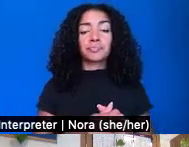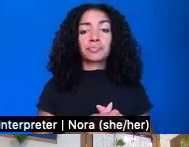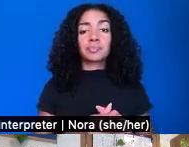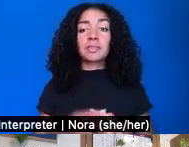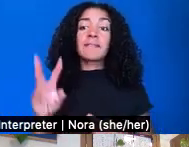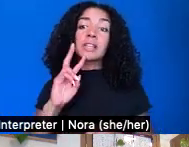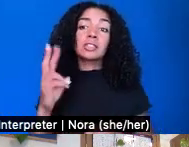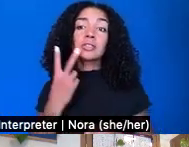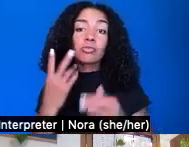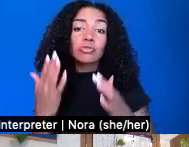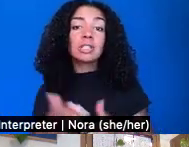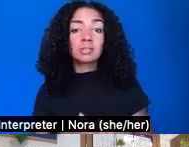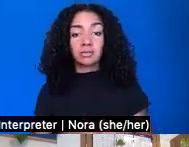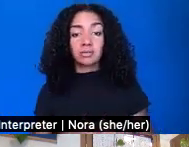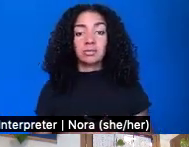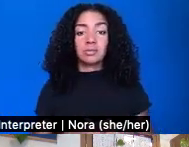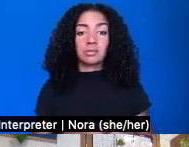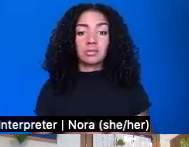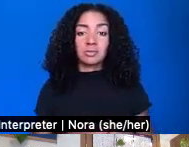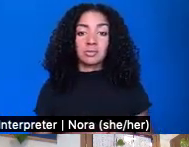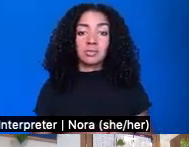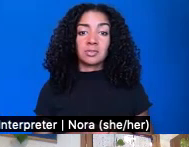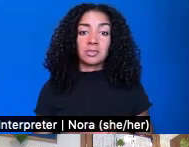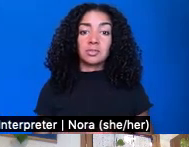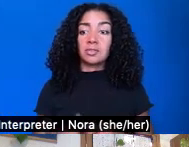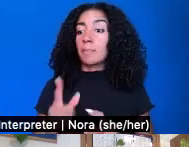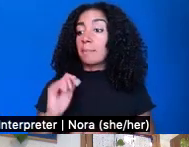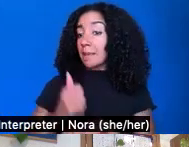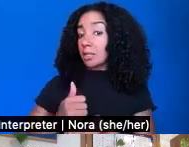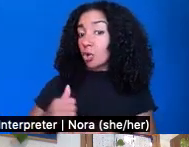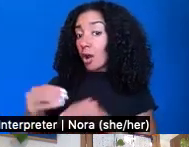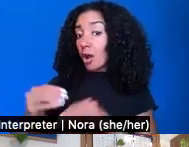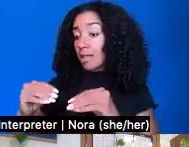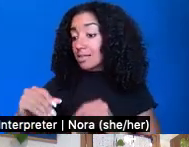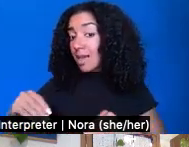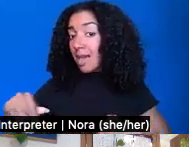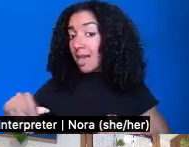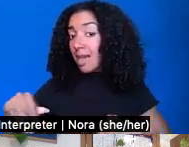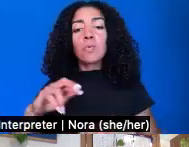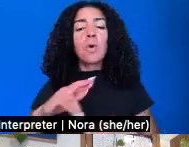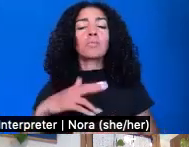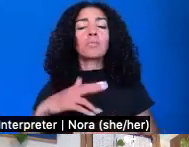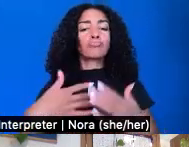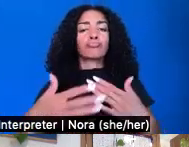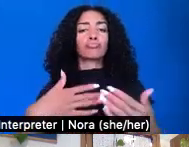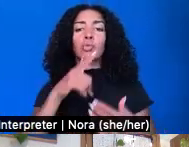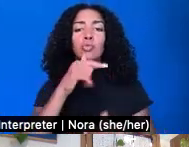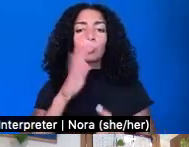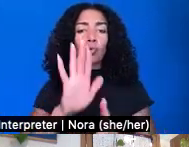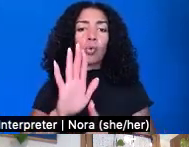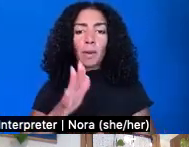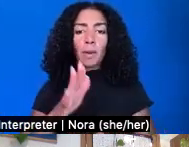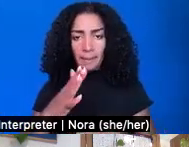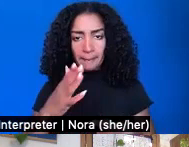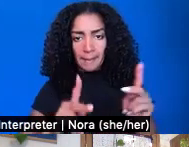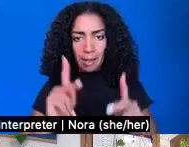vegetarians, you can be from a land base, whoever your people are. If it's not in this list here,